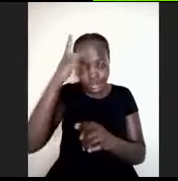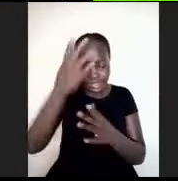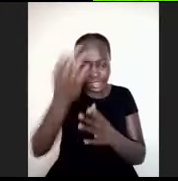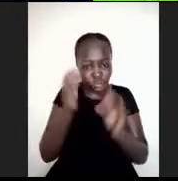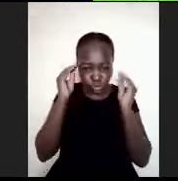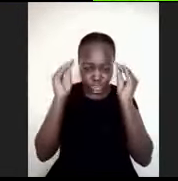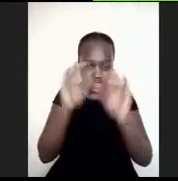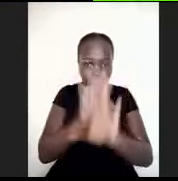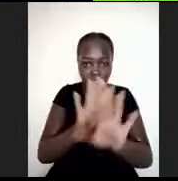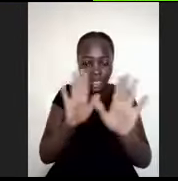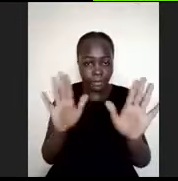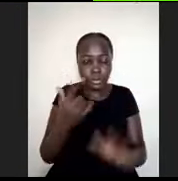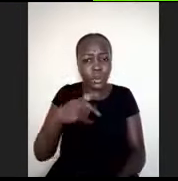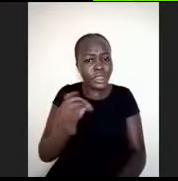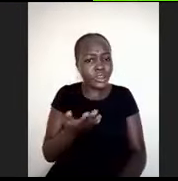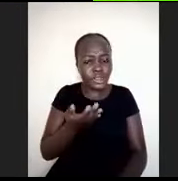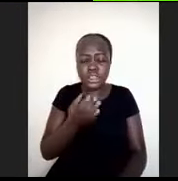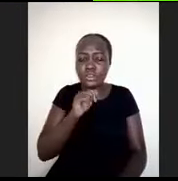assumption that they know.